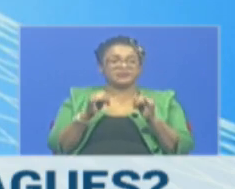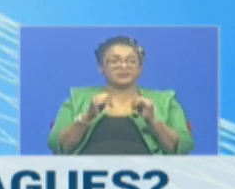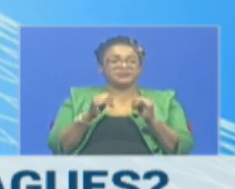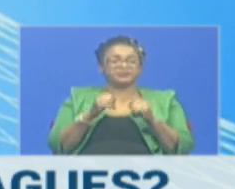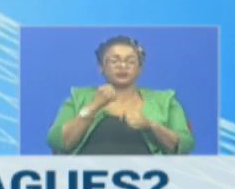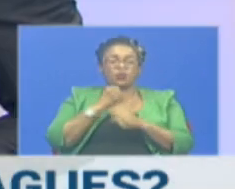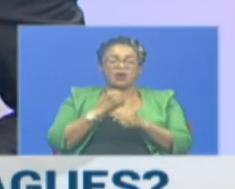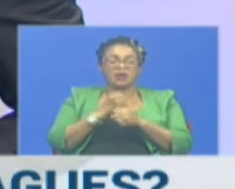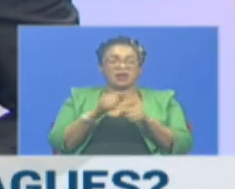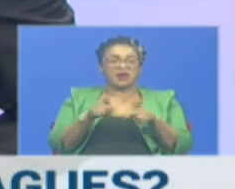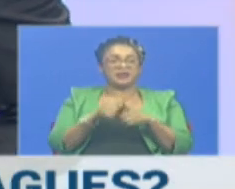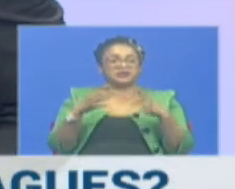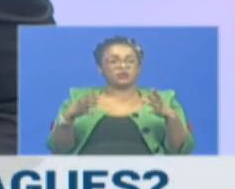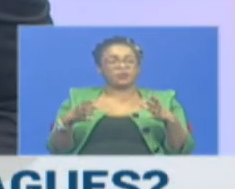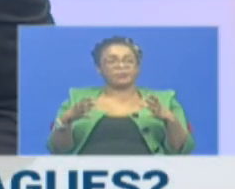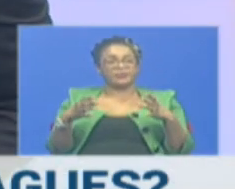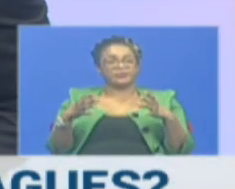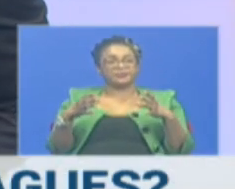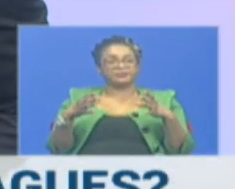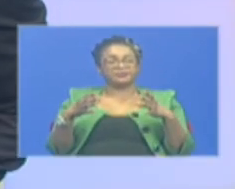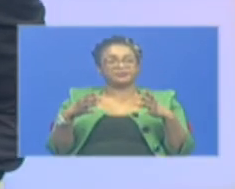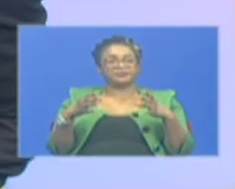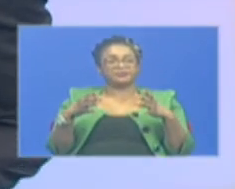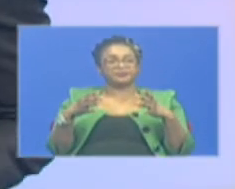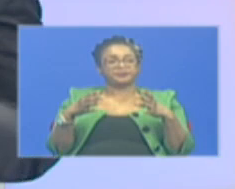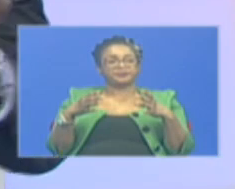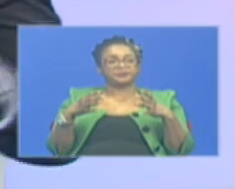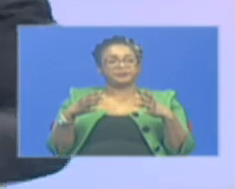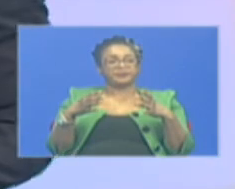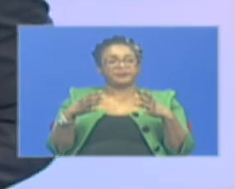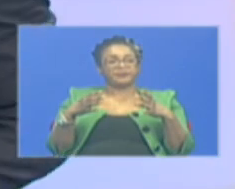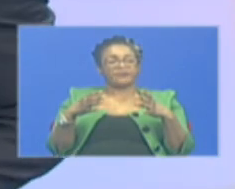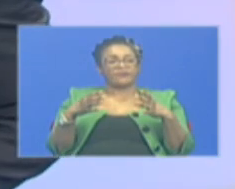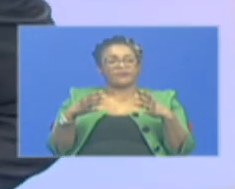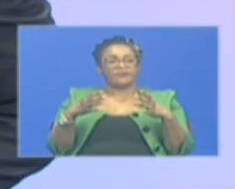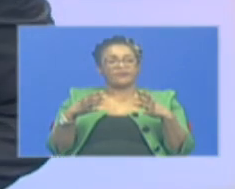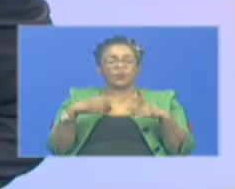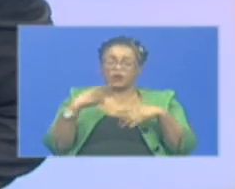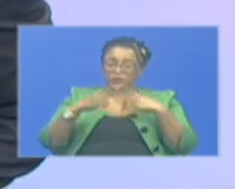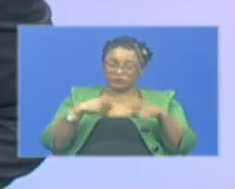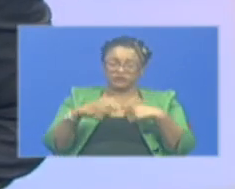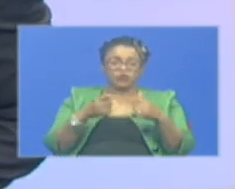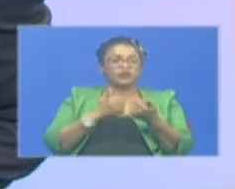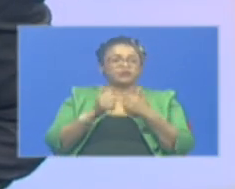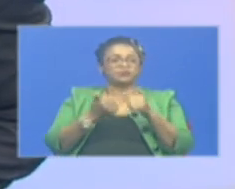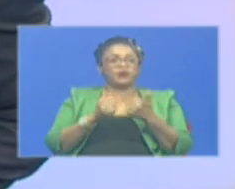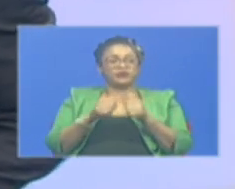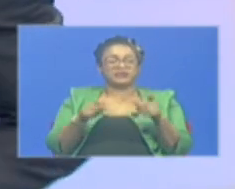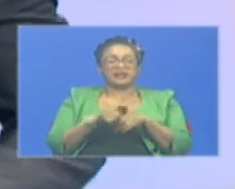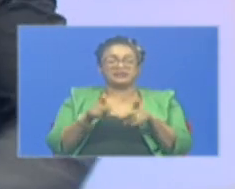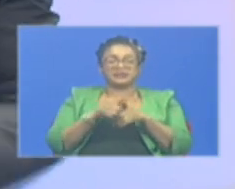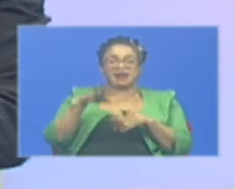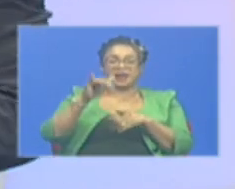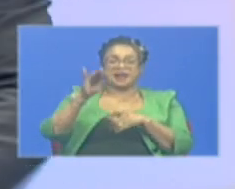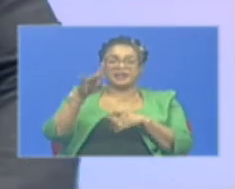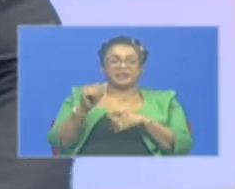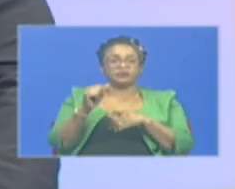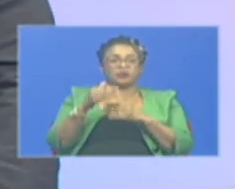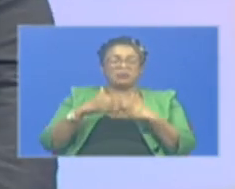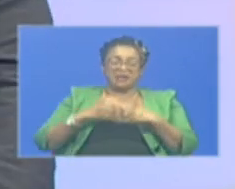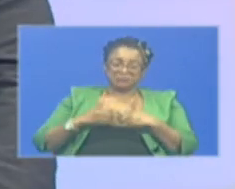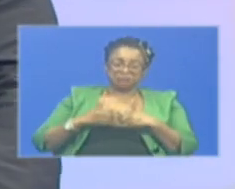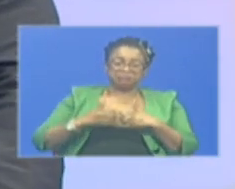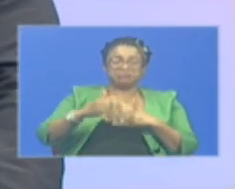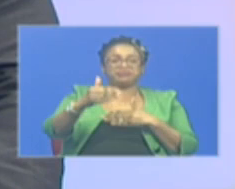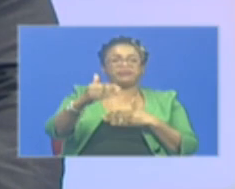group. On that note, we end sports, but we keep playing on and on as Ida Waringa will be taking this ship